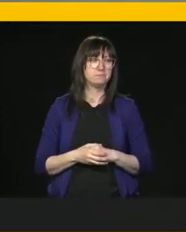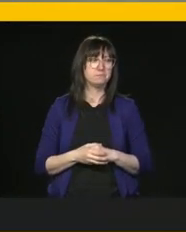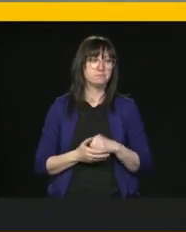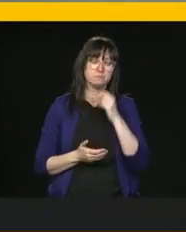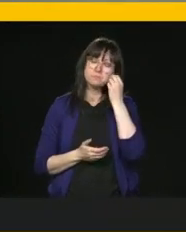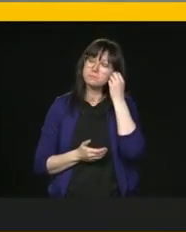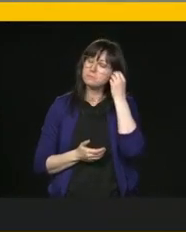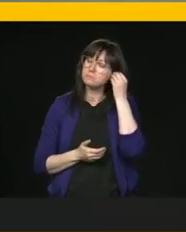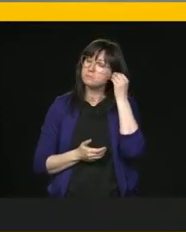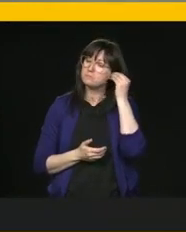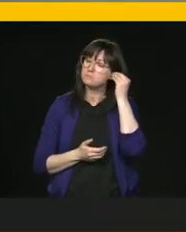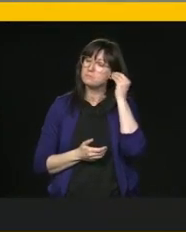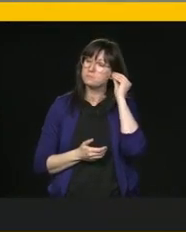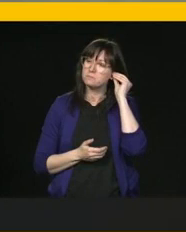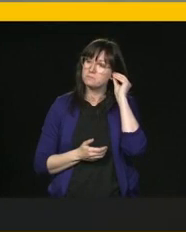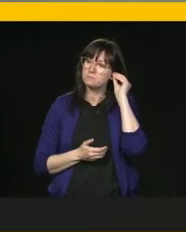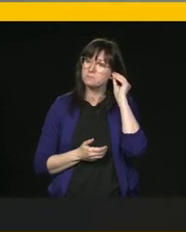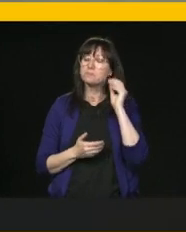Follow up?